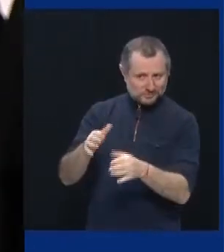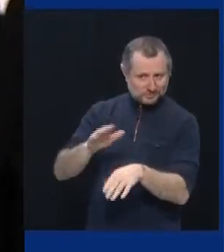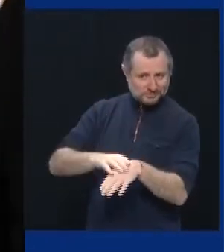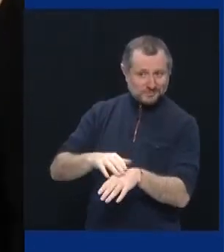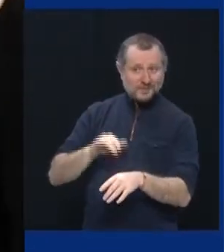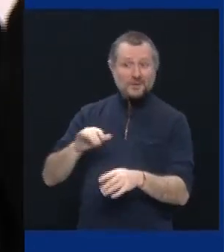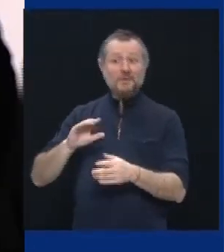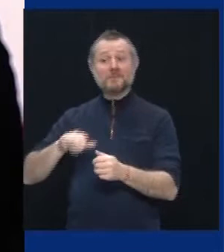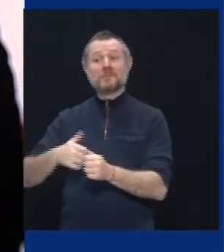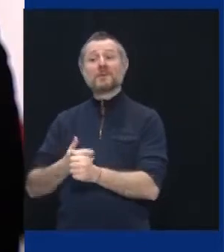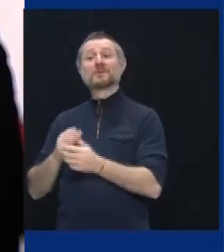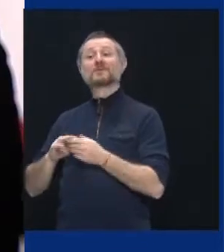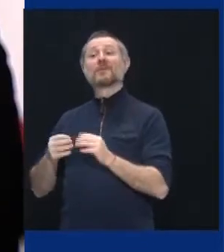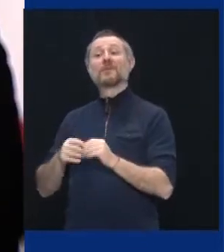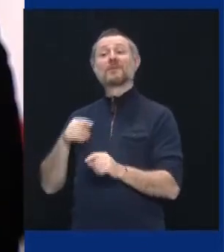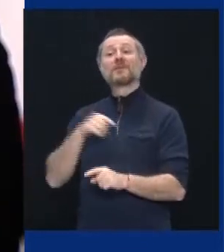2010,